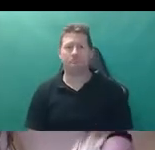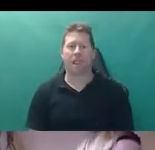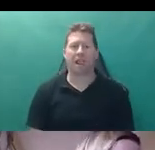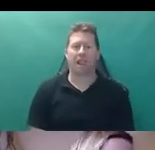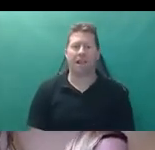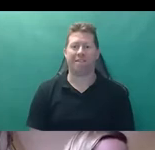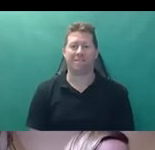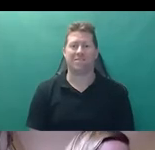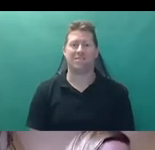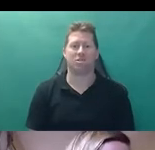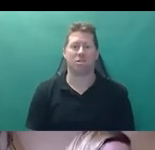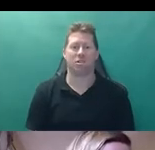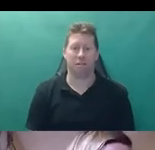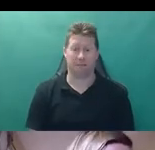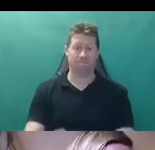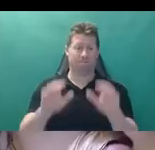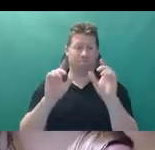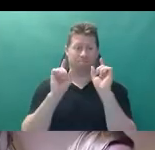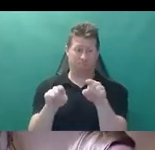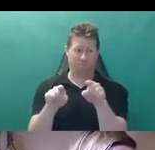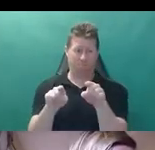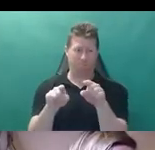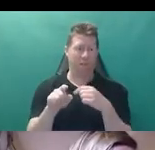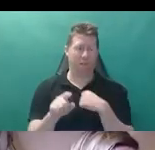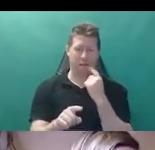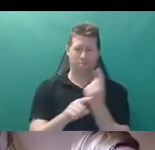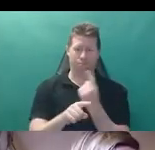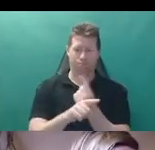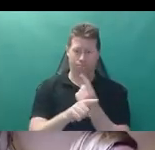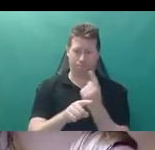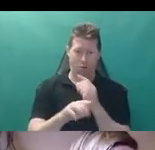Okay, so I'll just hold it there for a while and I'll catch up on where I am with my notes.